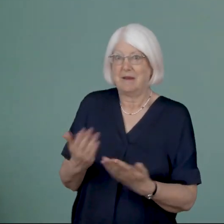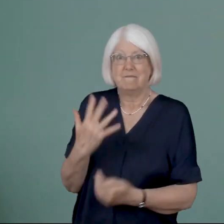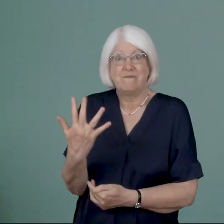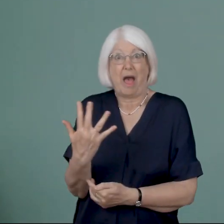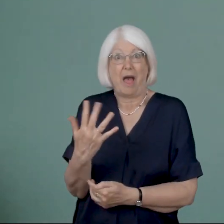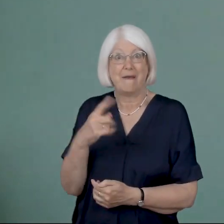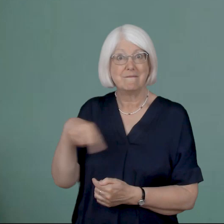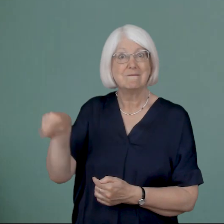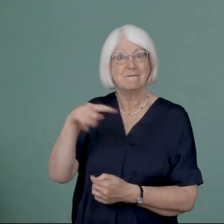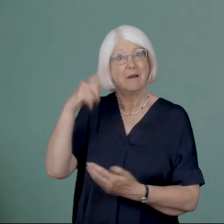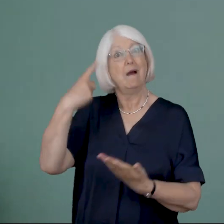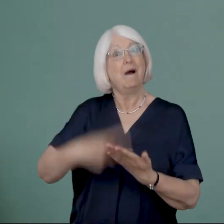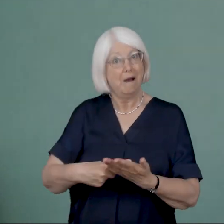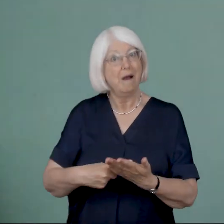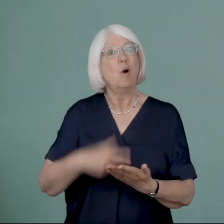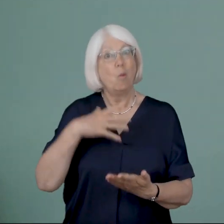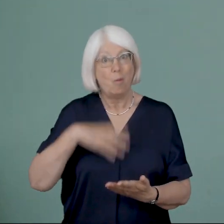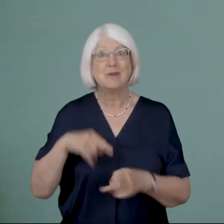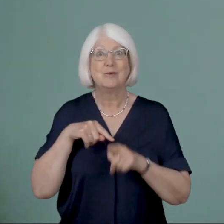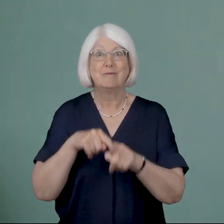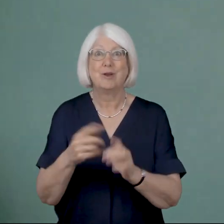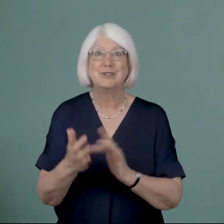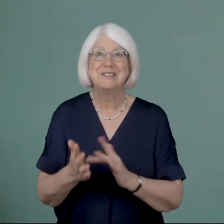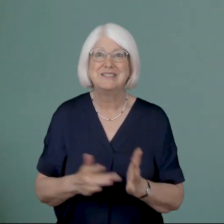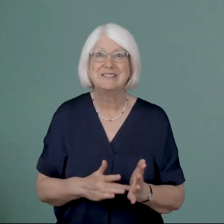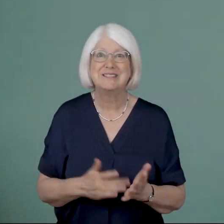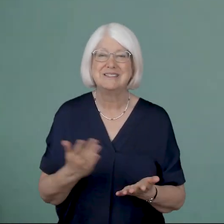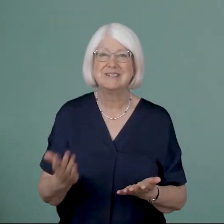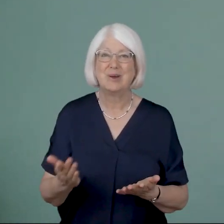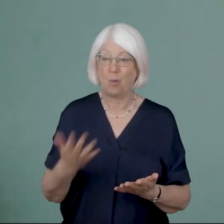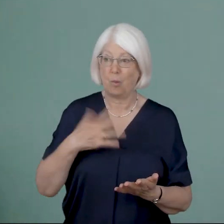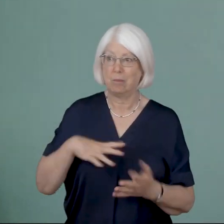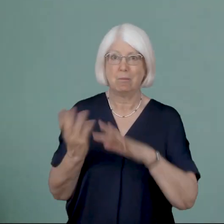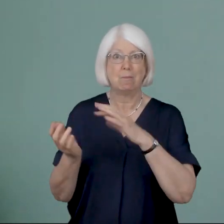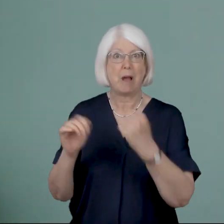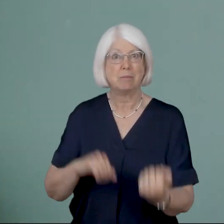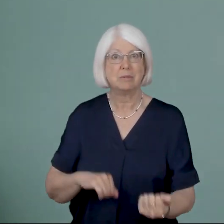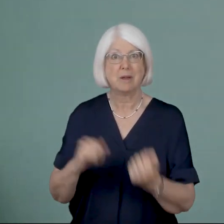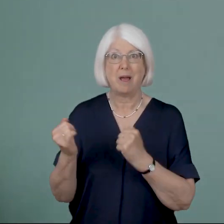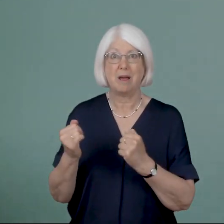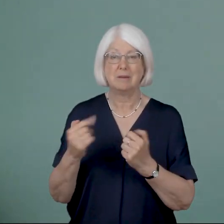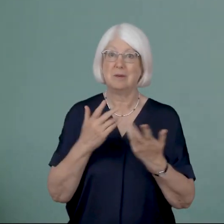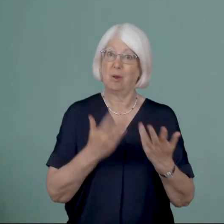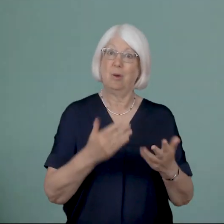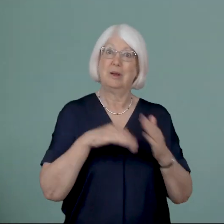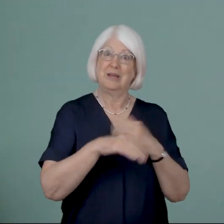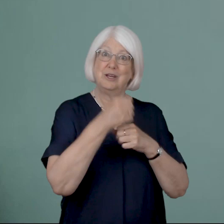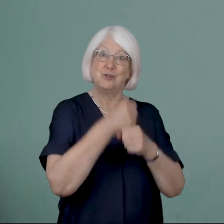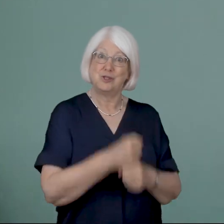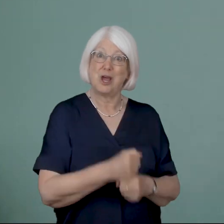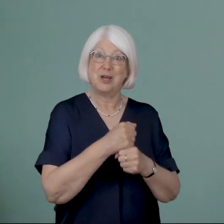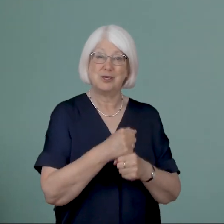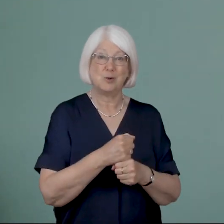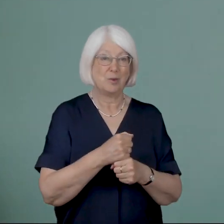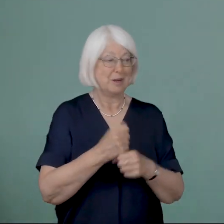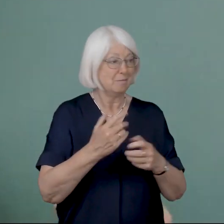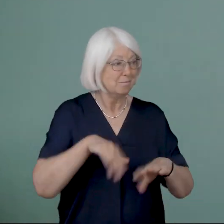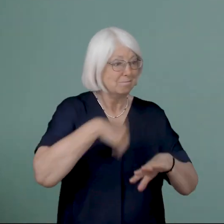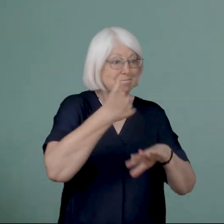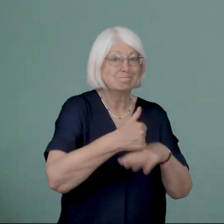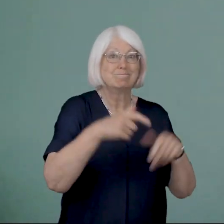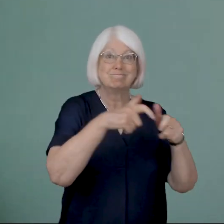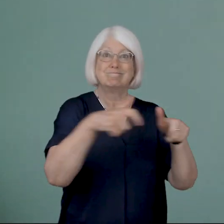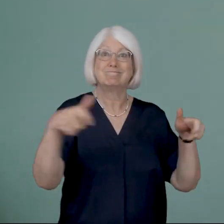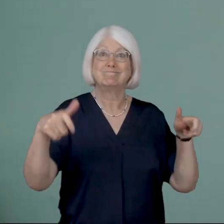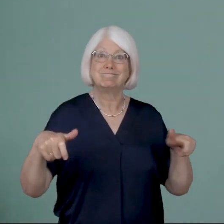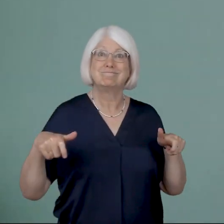them decided the faith was for them. And so they wanted to be baptized. So we created a boxing ring in the church. We